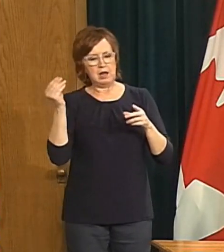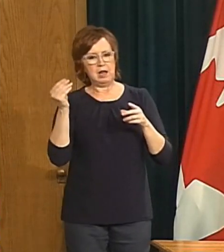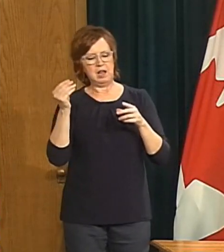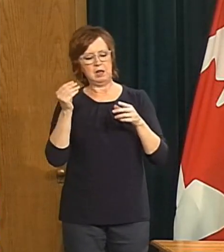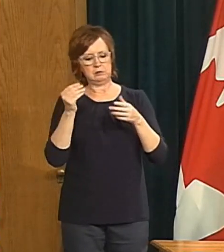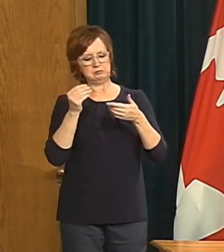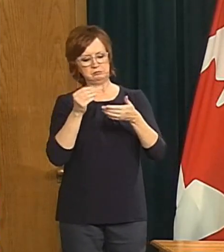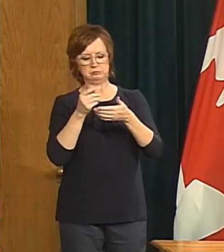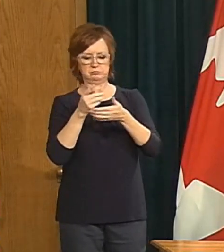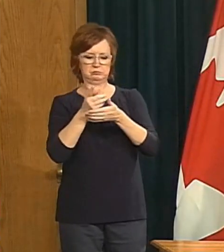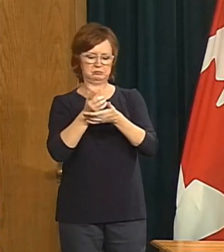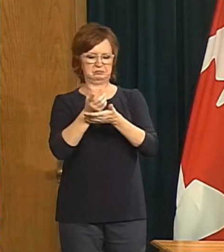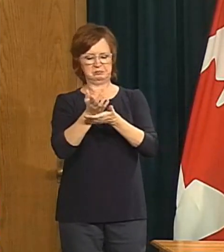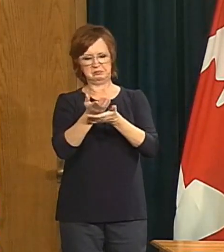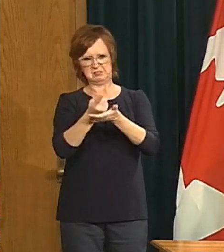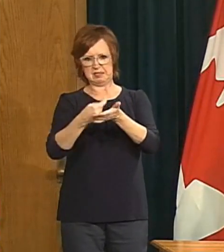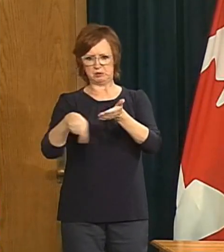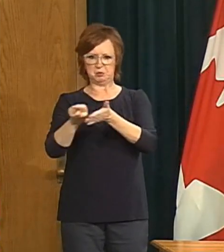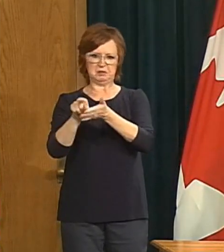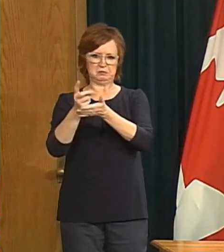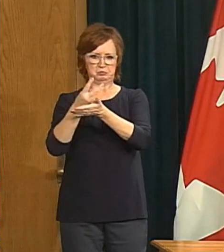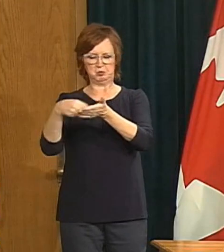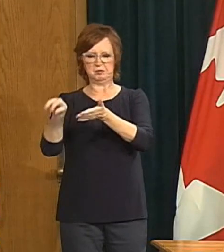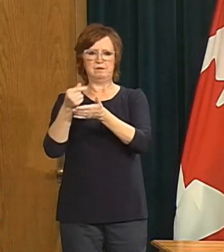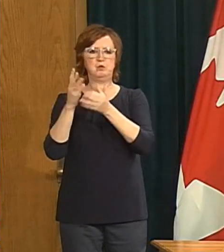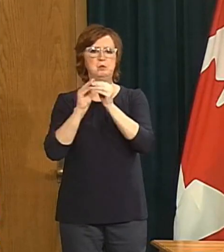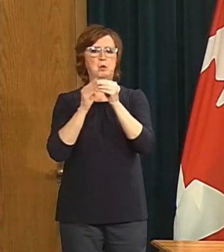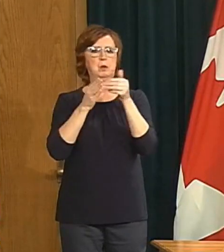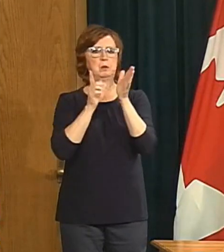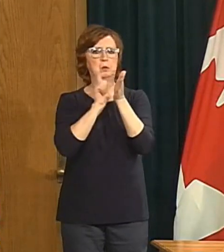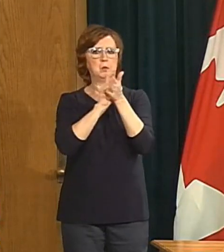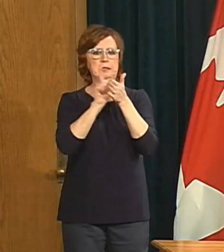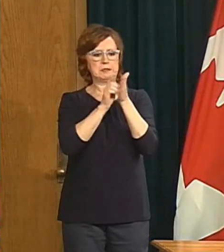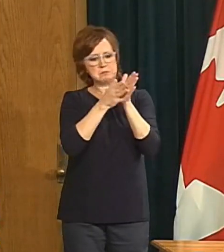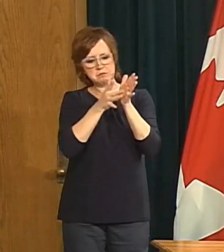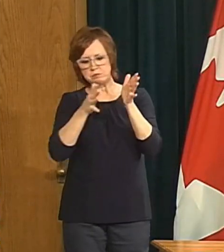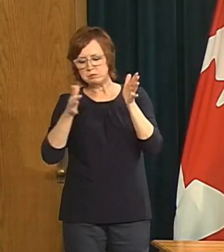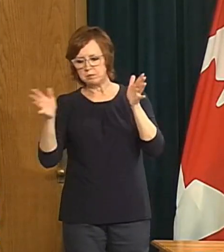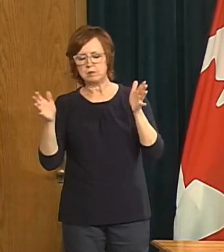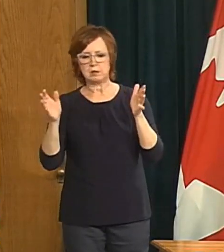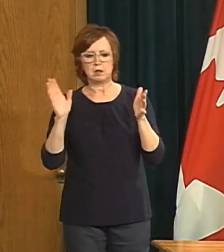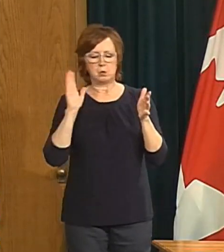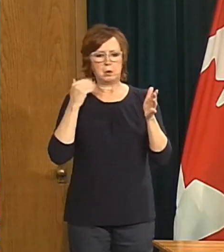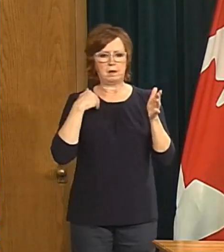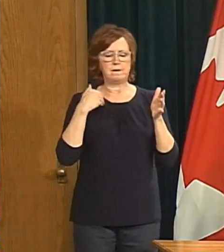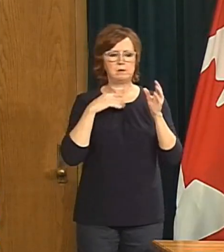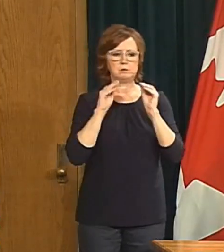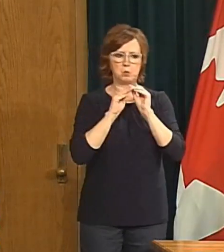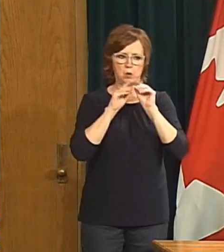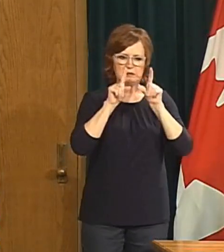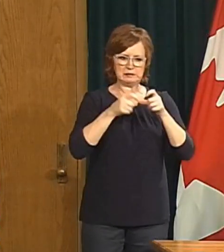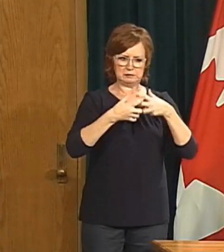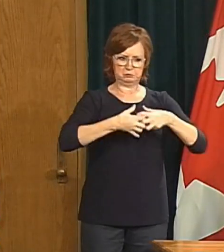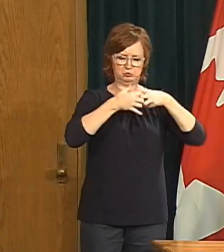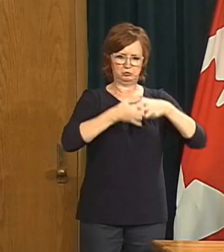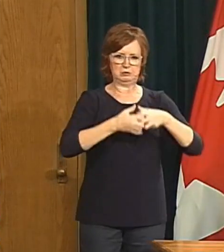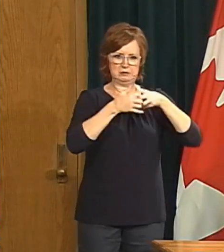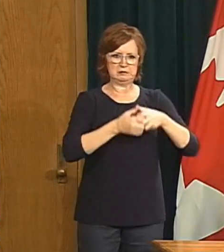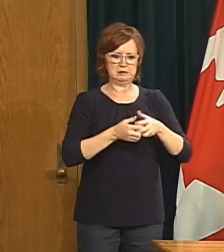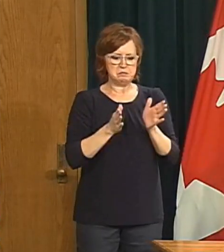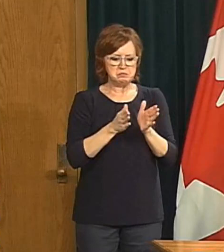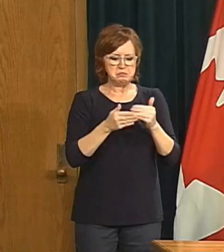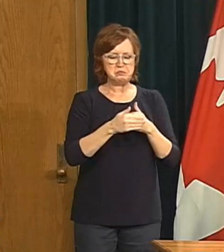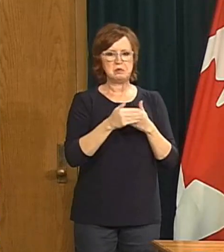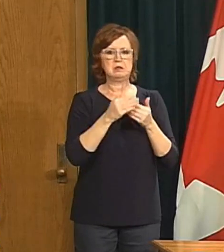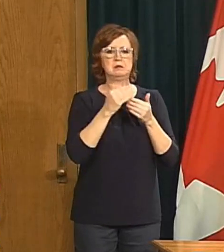testing units, but some rapid access testing units that will be available in communities right across Saskatchewan. So we're working very hard on this